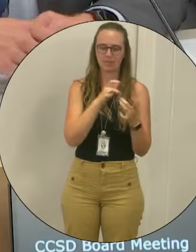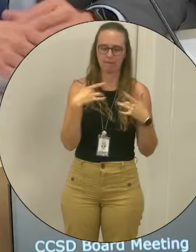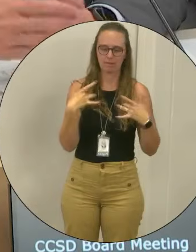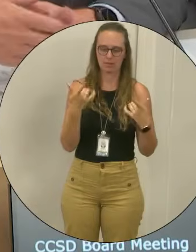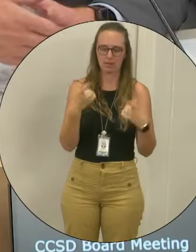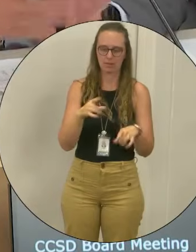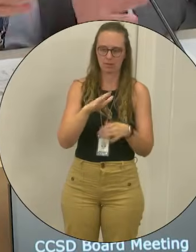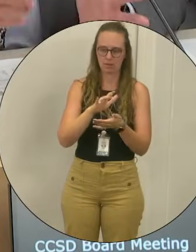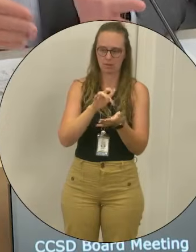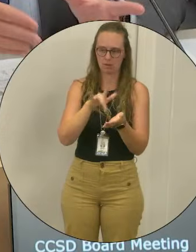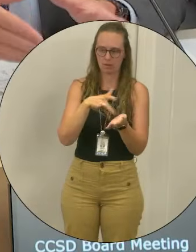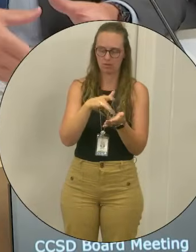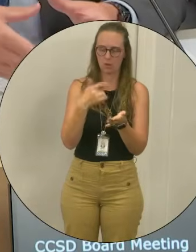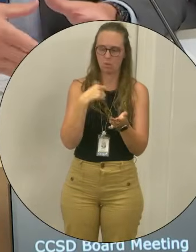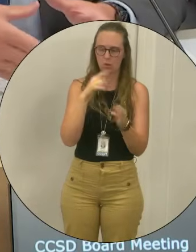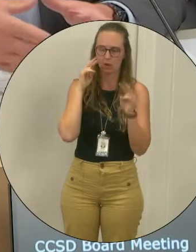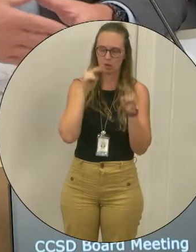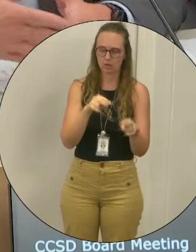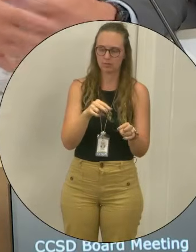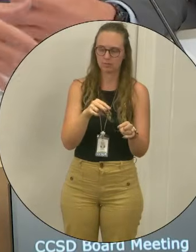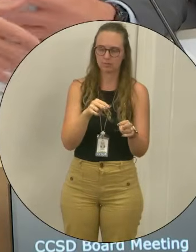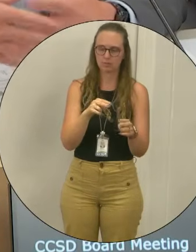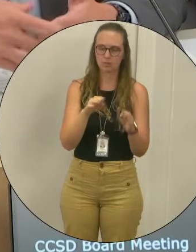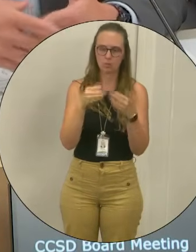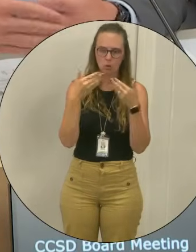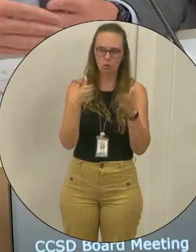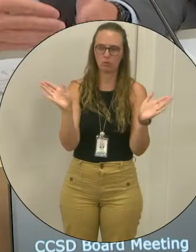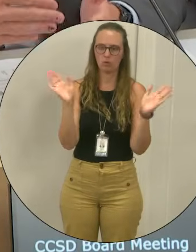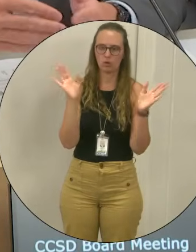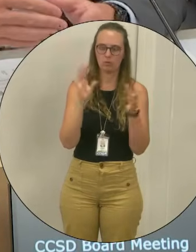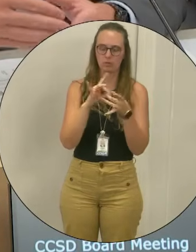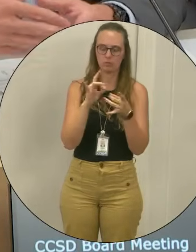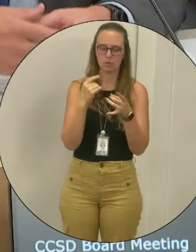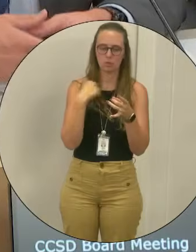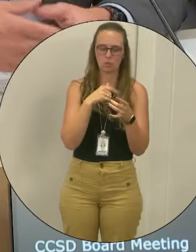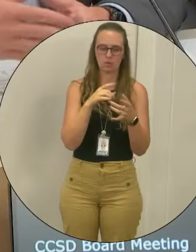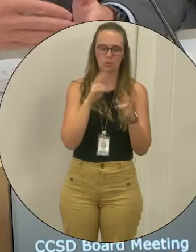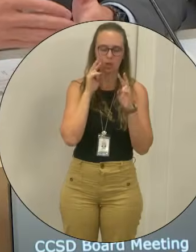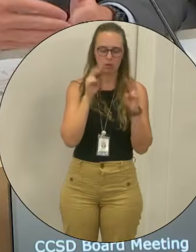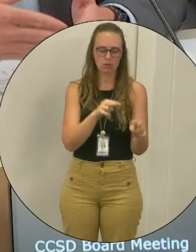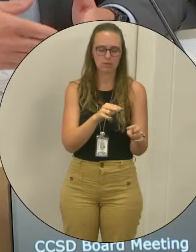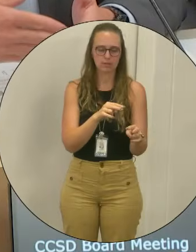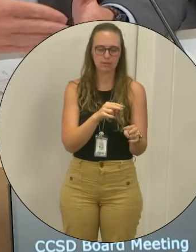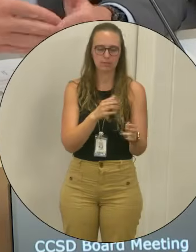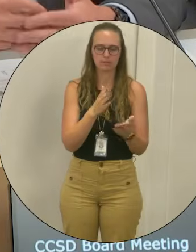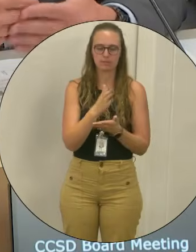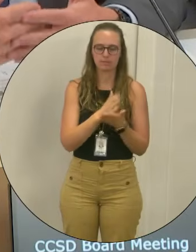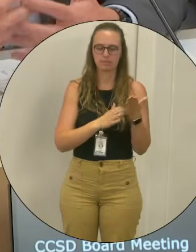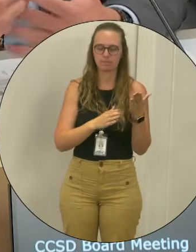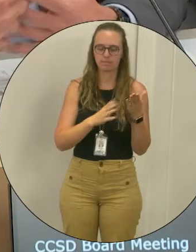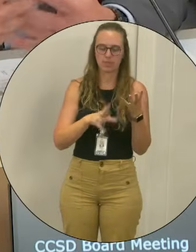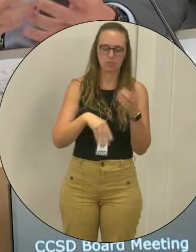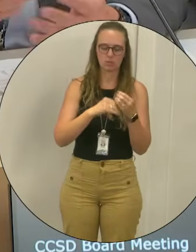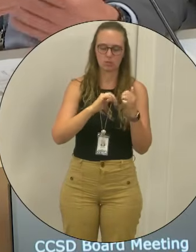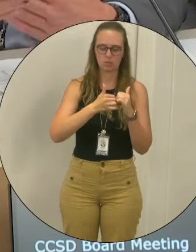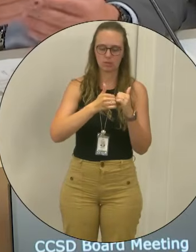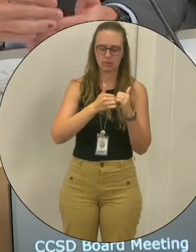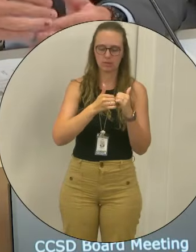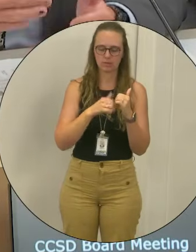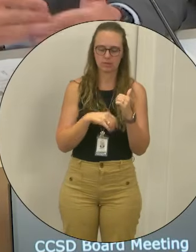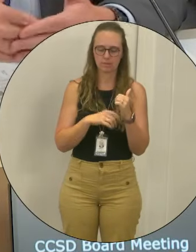on campus. We're kind of looking at the overall perception. As I mentioned before, we're looking at some additional ways because currently